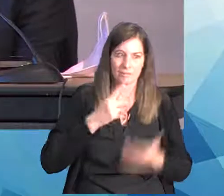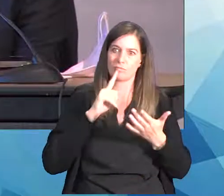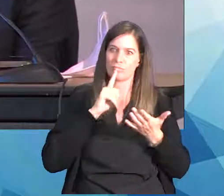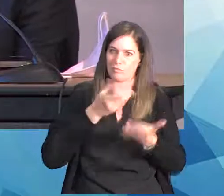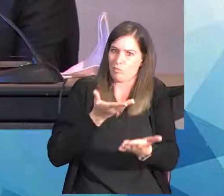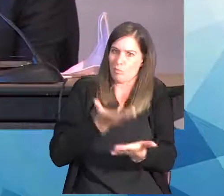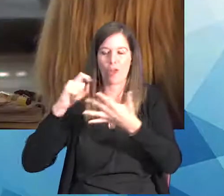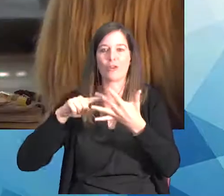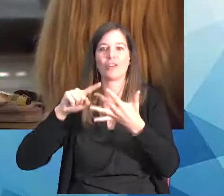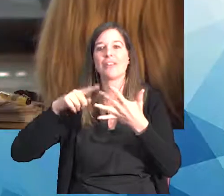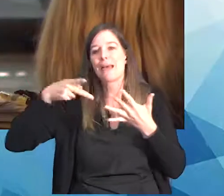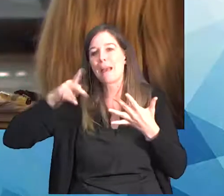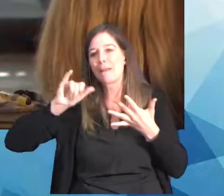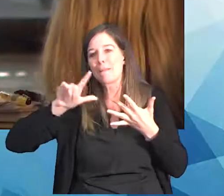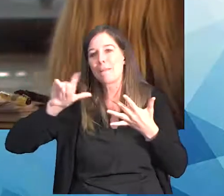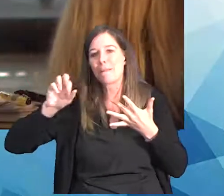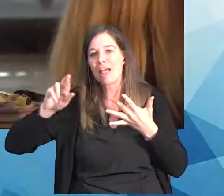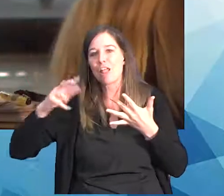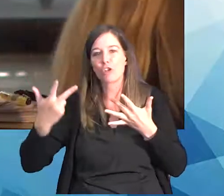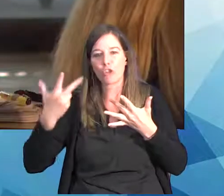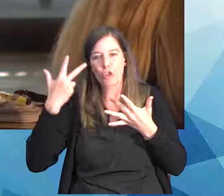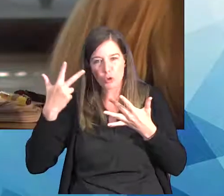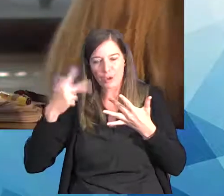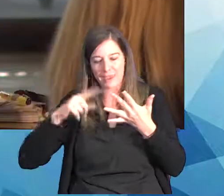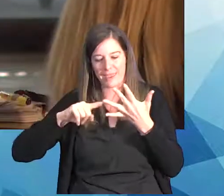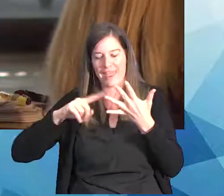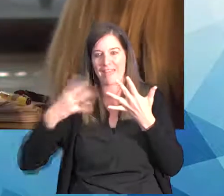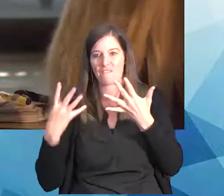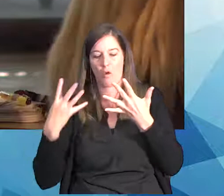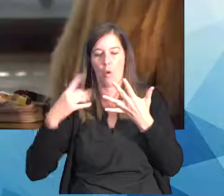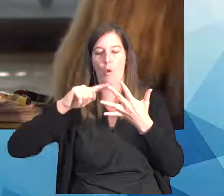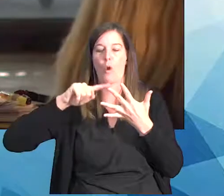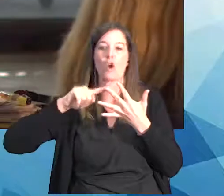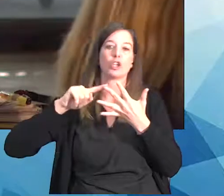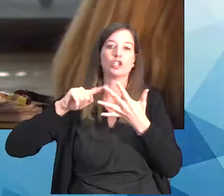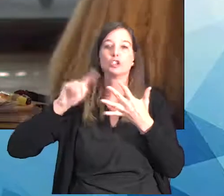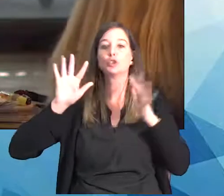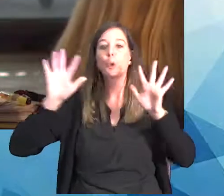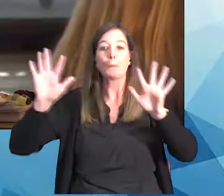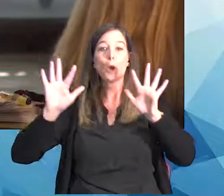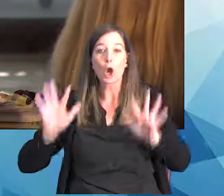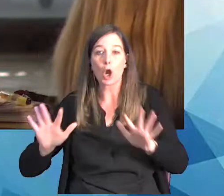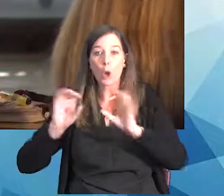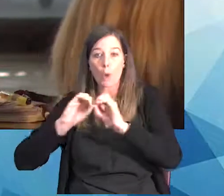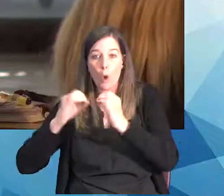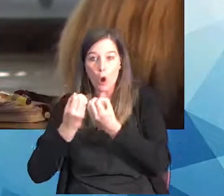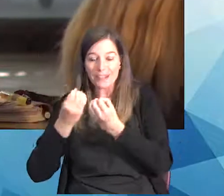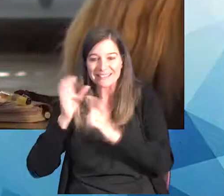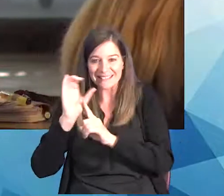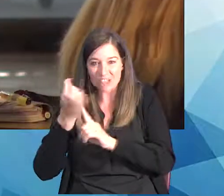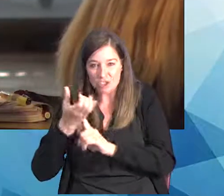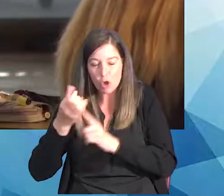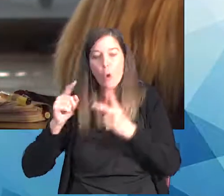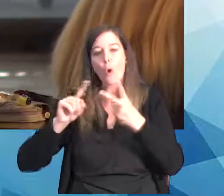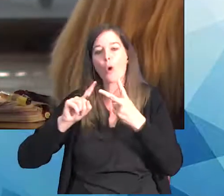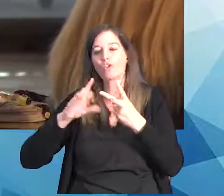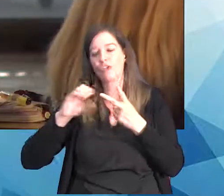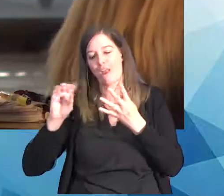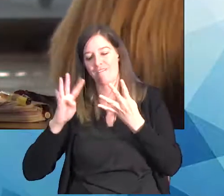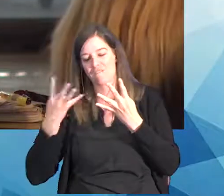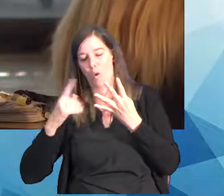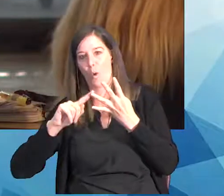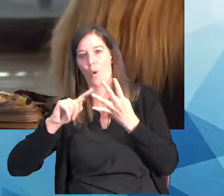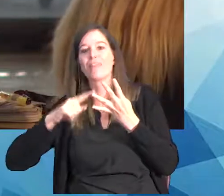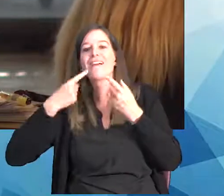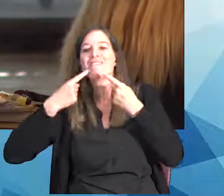hoping that we can continue. Culture, and Pillar 4, effective resource management. As Superintendent Reichman